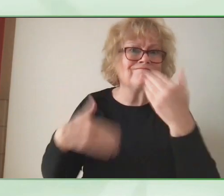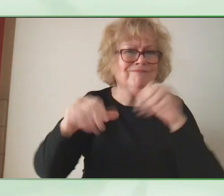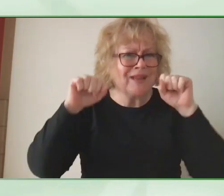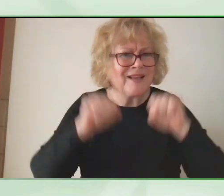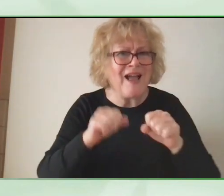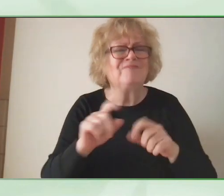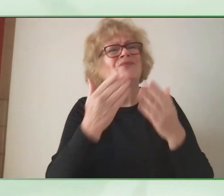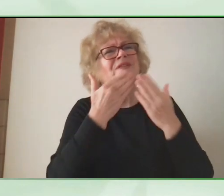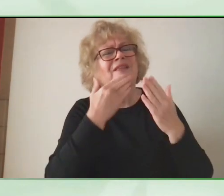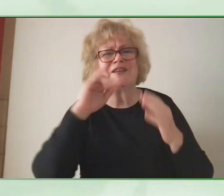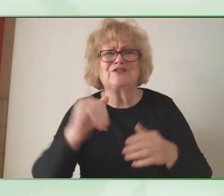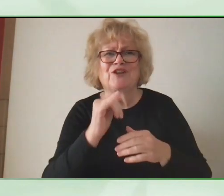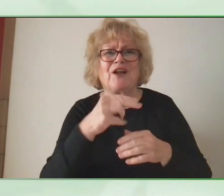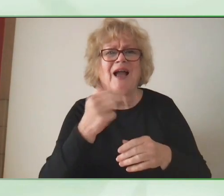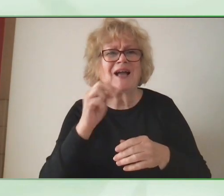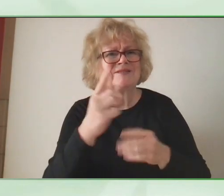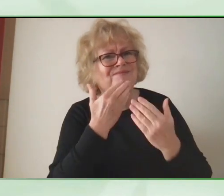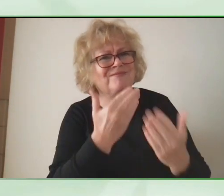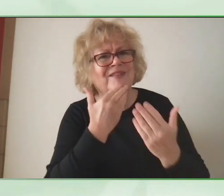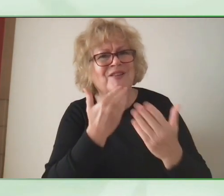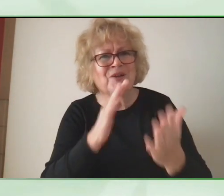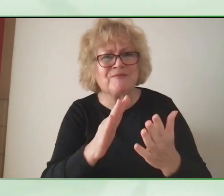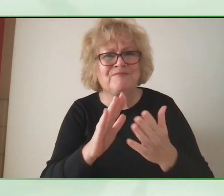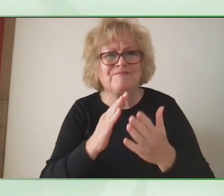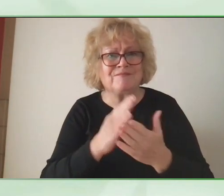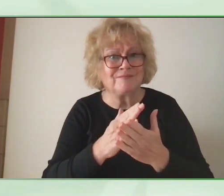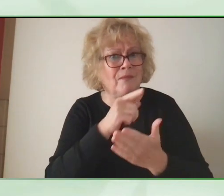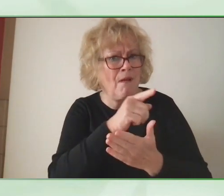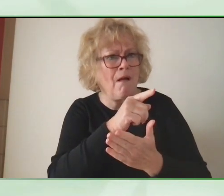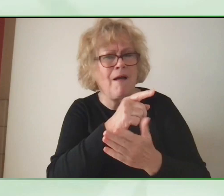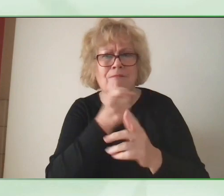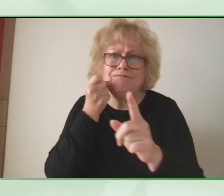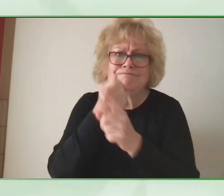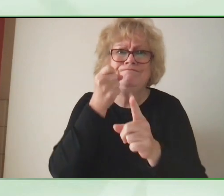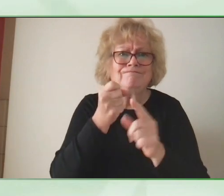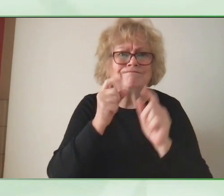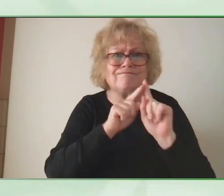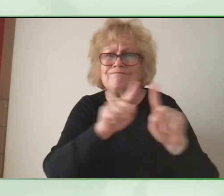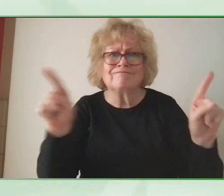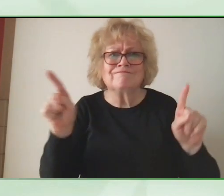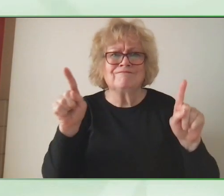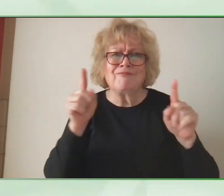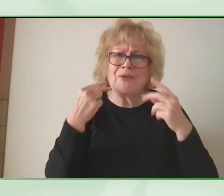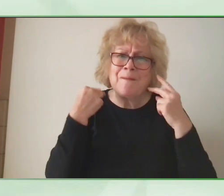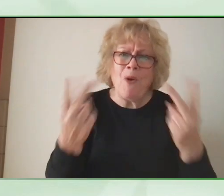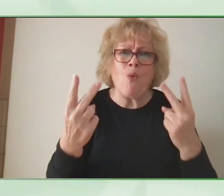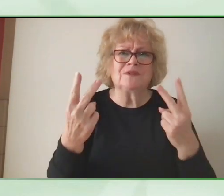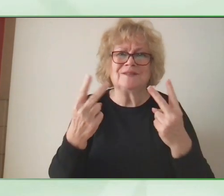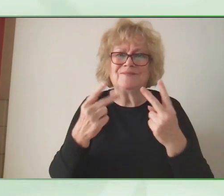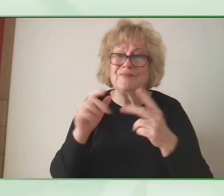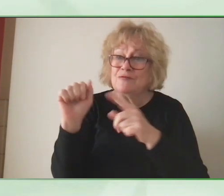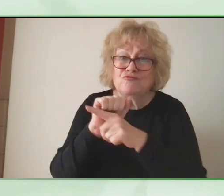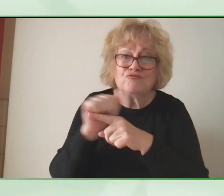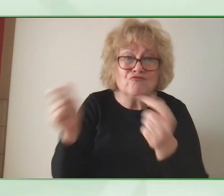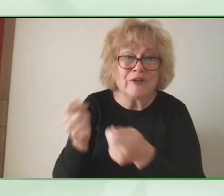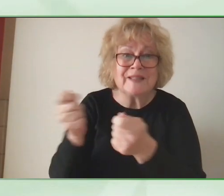training and skilling and giving more of a holistic support for women with disabilities. With that, I'd like to now go to